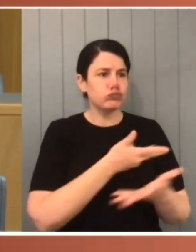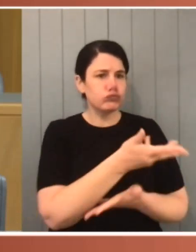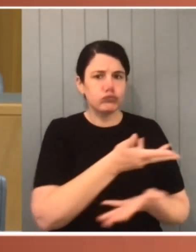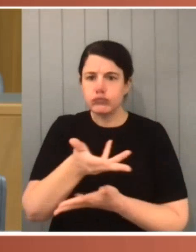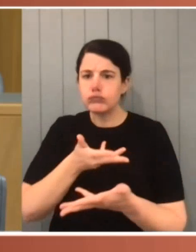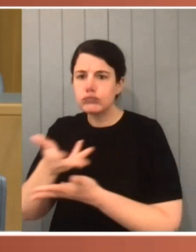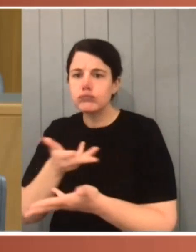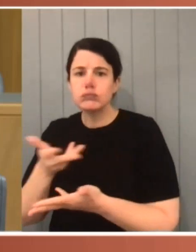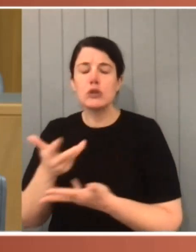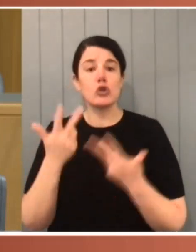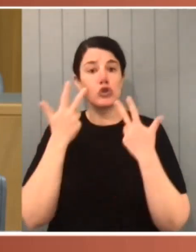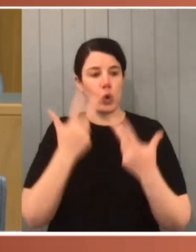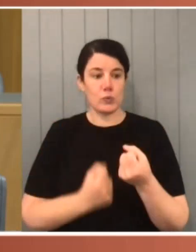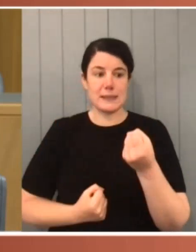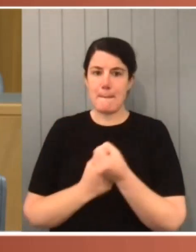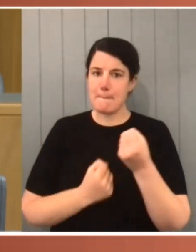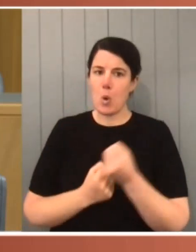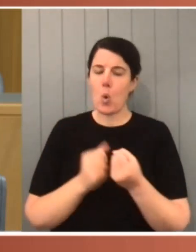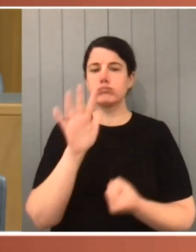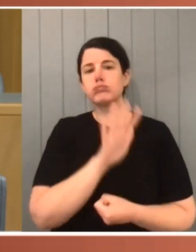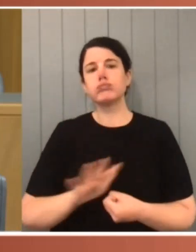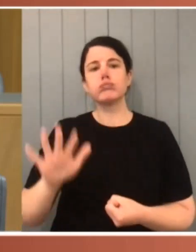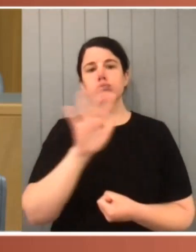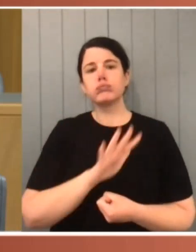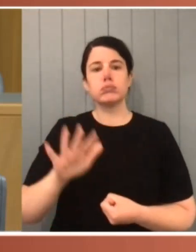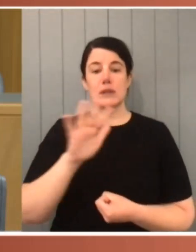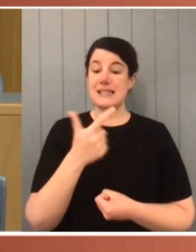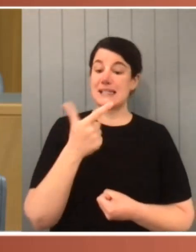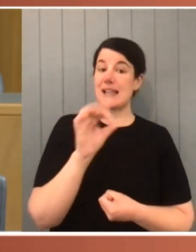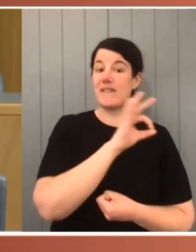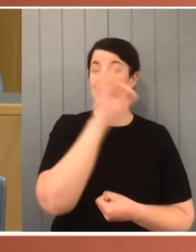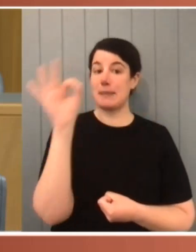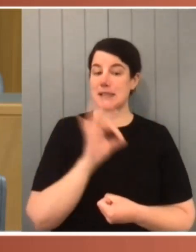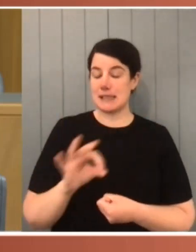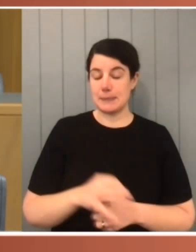surveys show support hovering around the 70% mark.